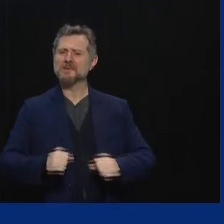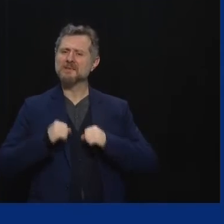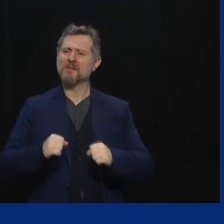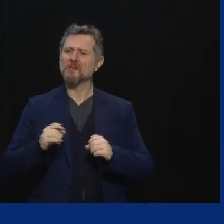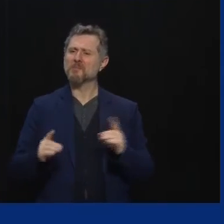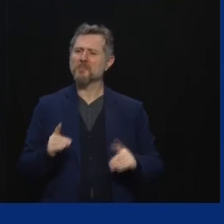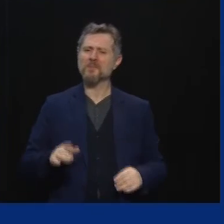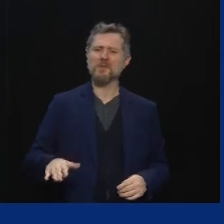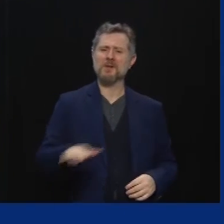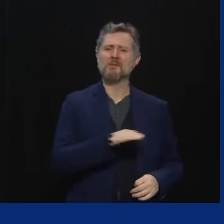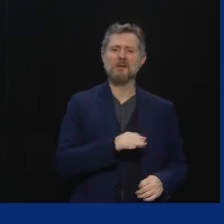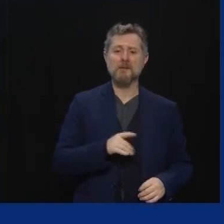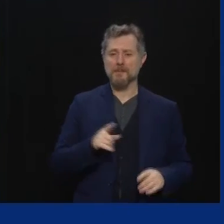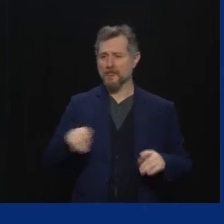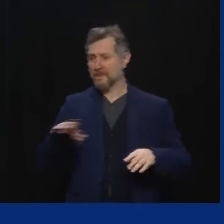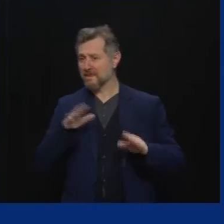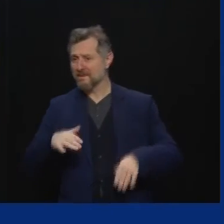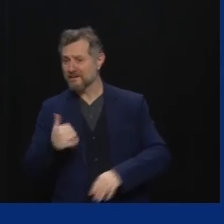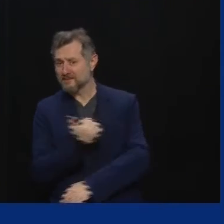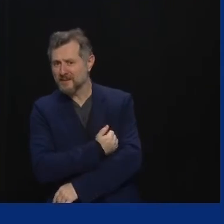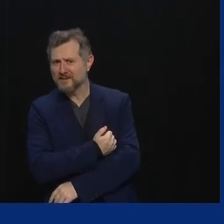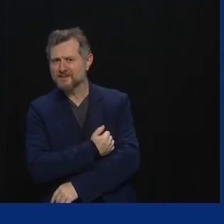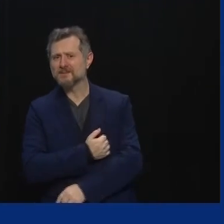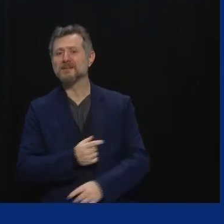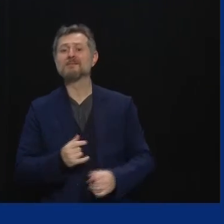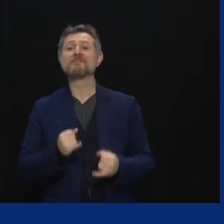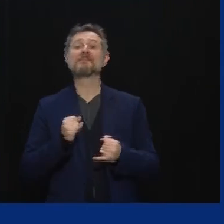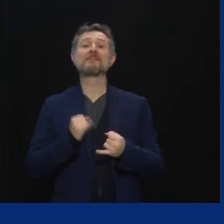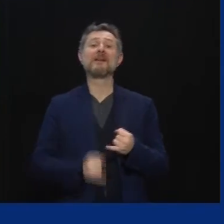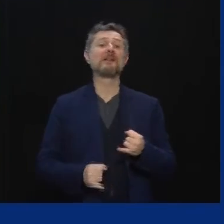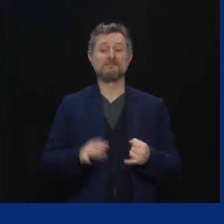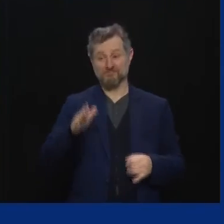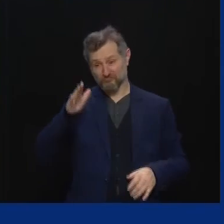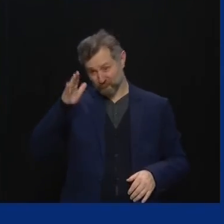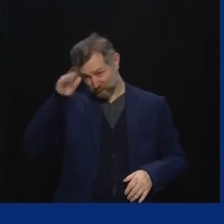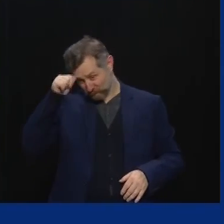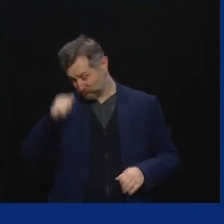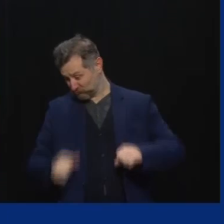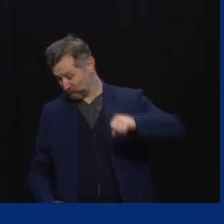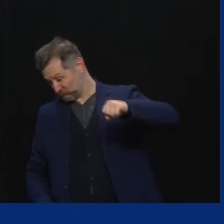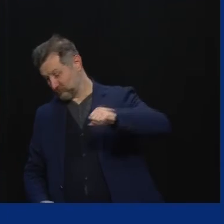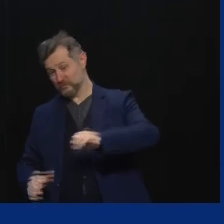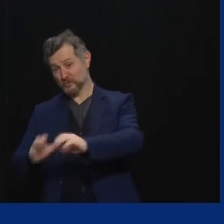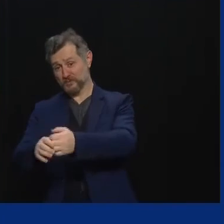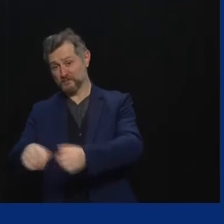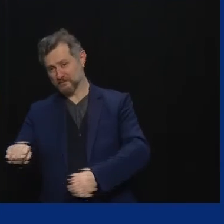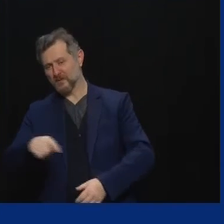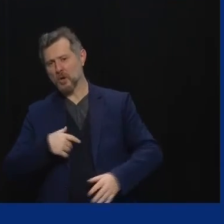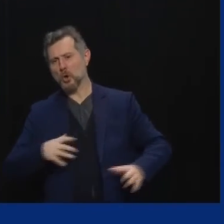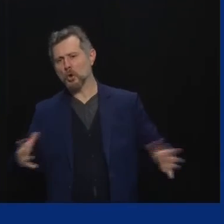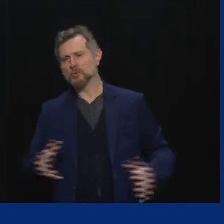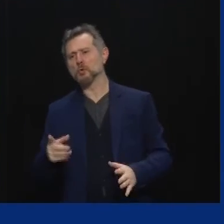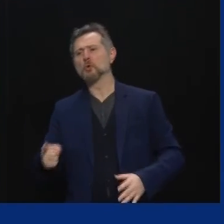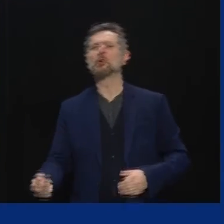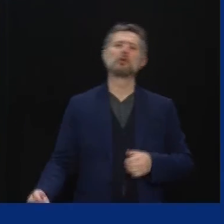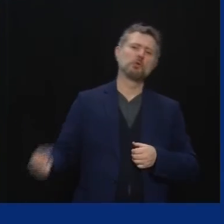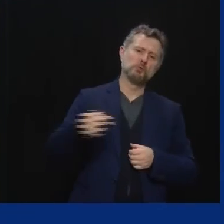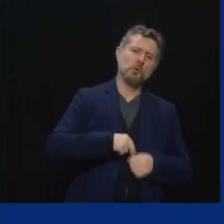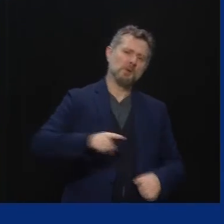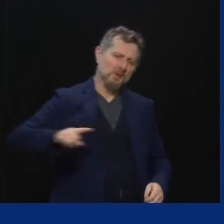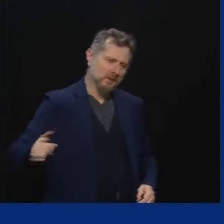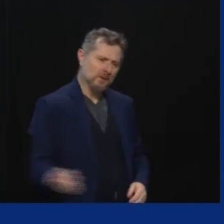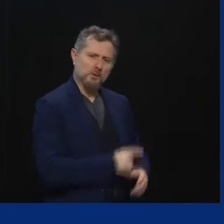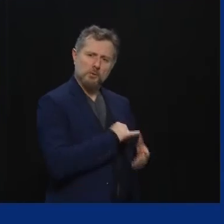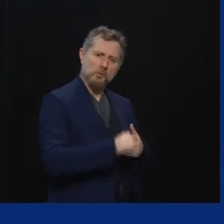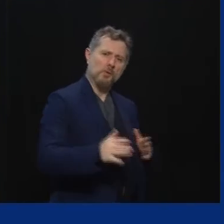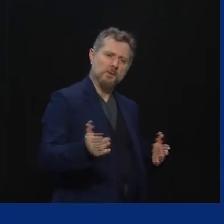not vaccinated, the last holdouts, I encourage you to join the rest of the New York family in making sure that everyone is safe, that